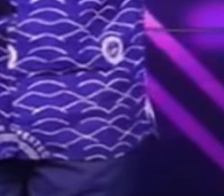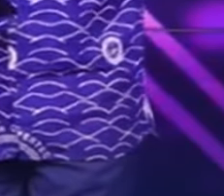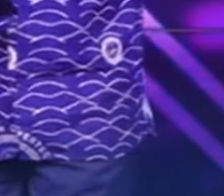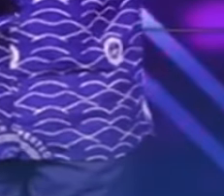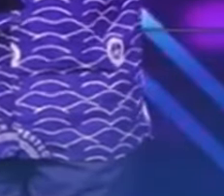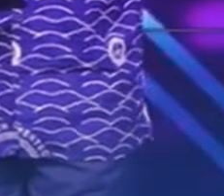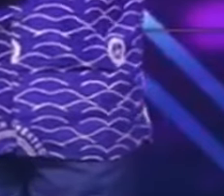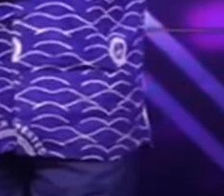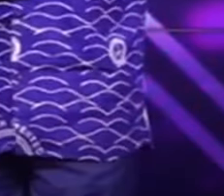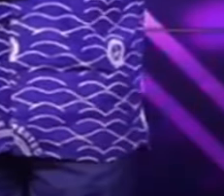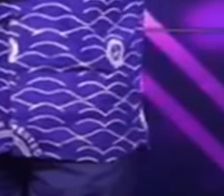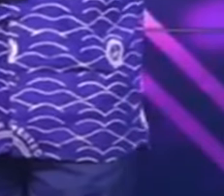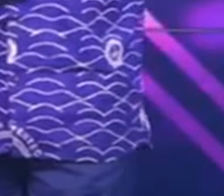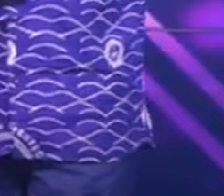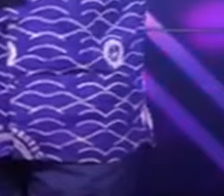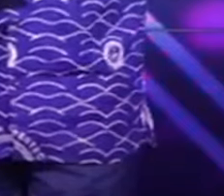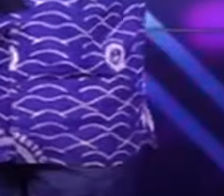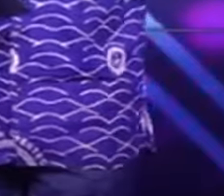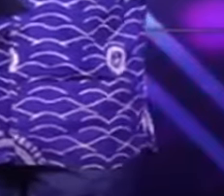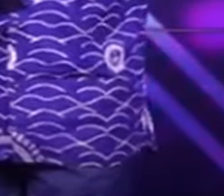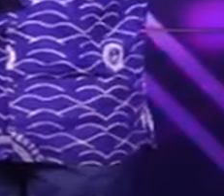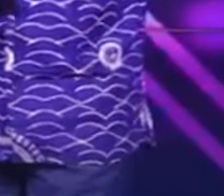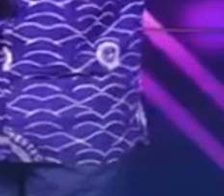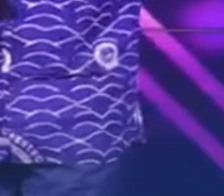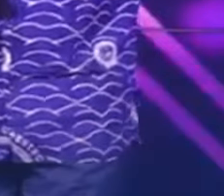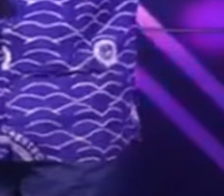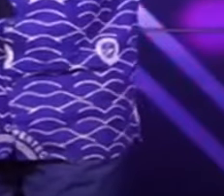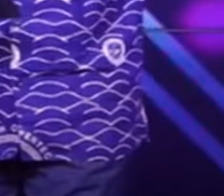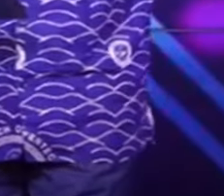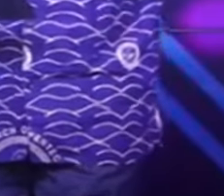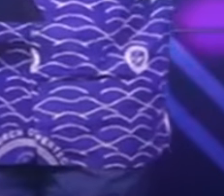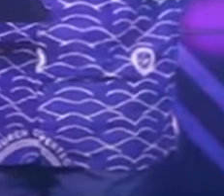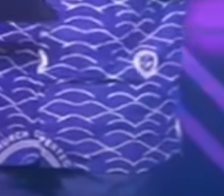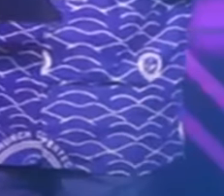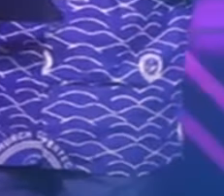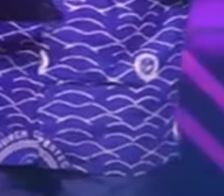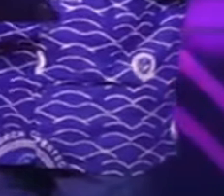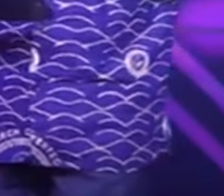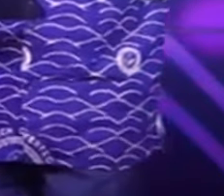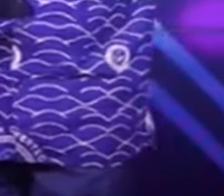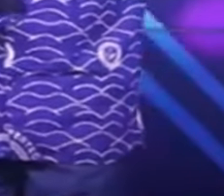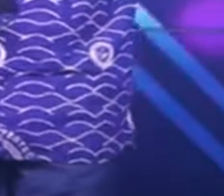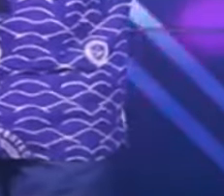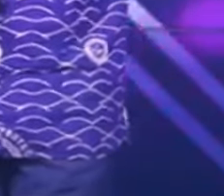49, 1 and 2. Genesis 49, verse 1 and 2.